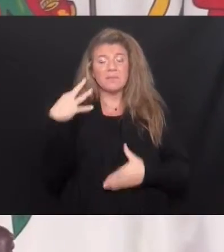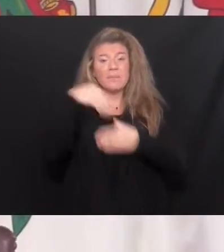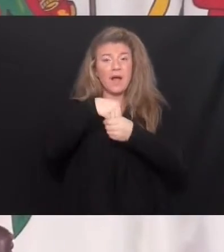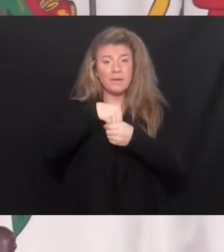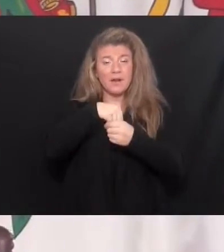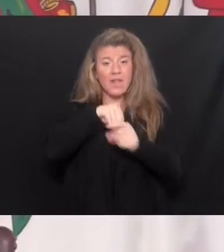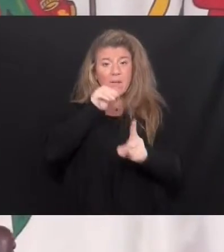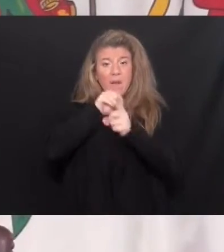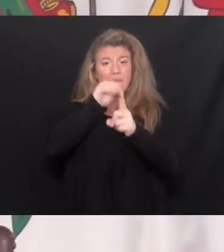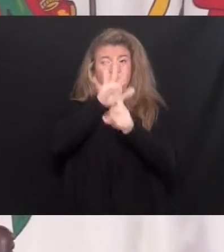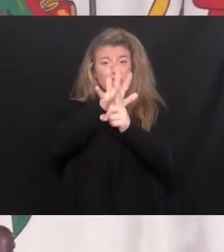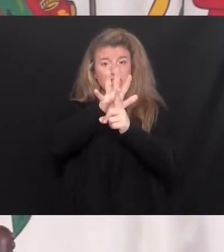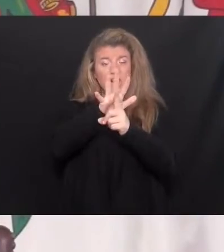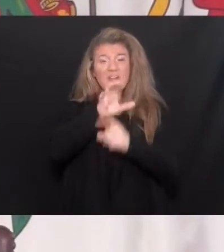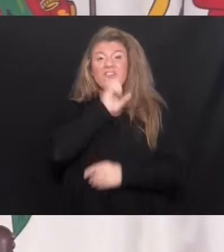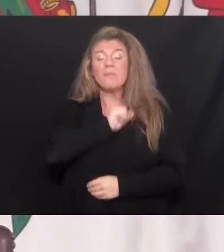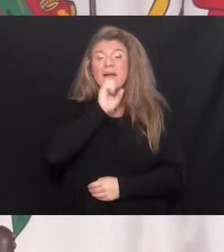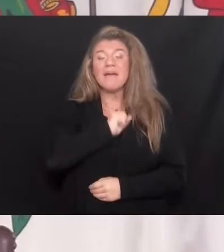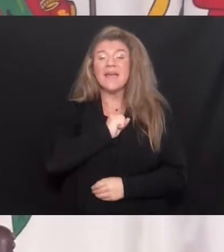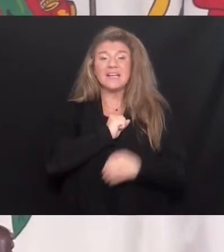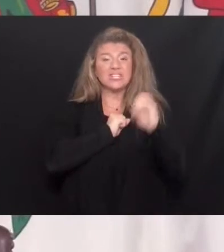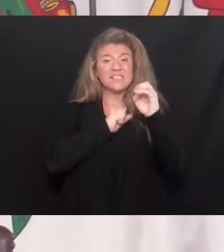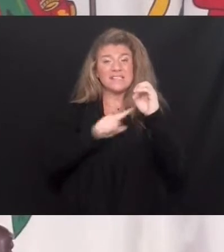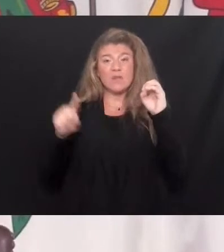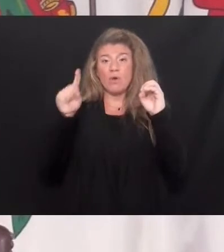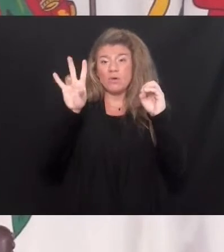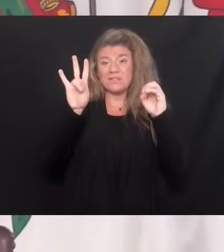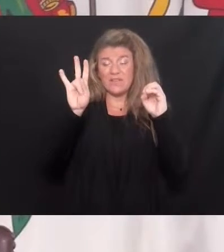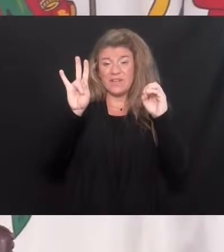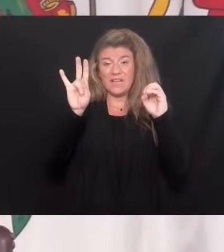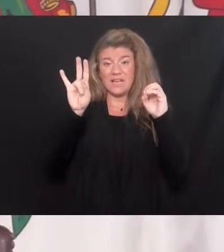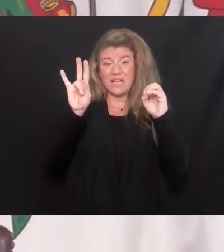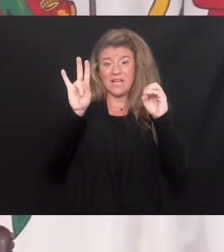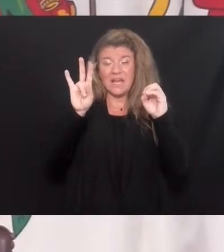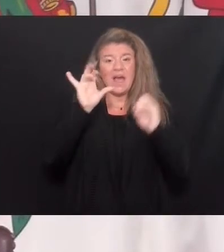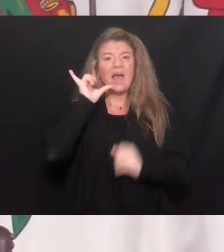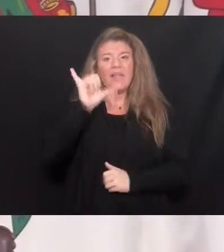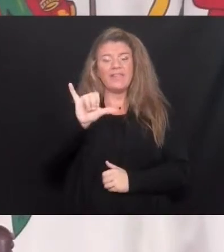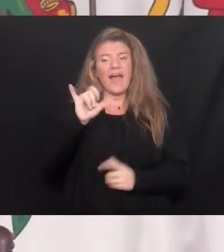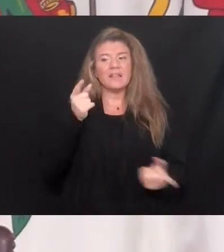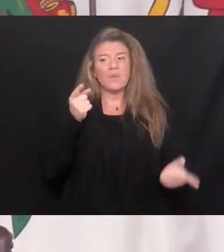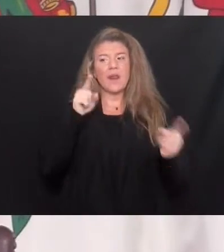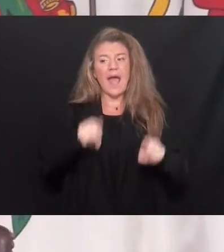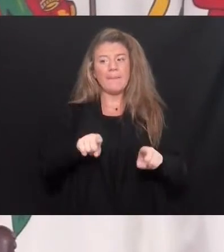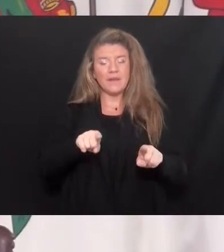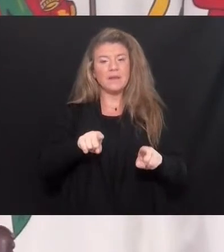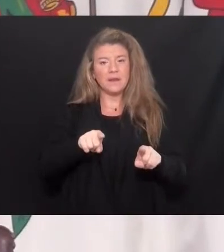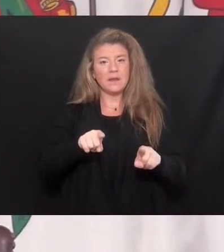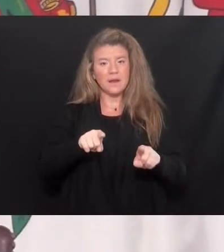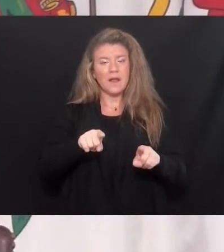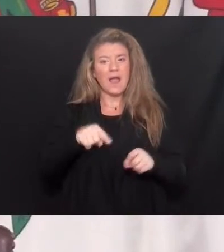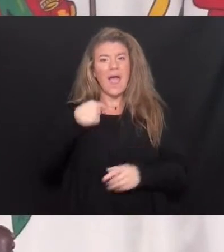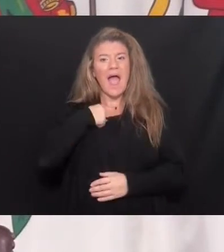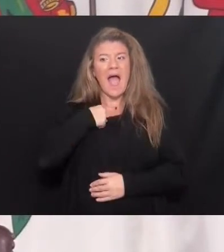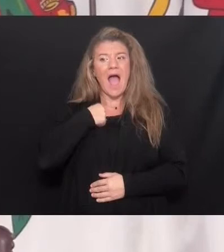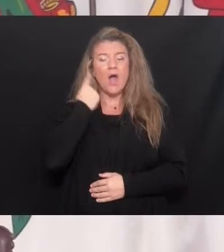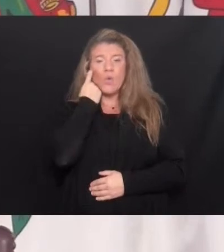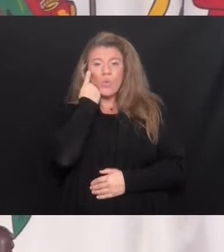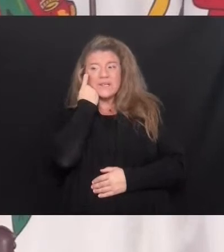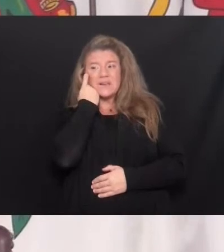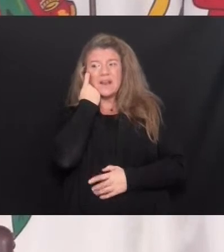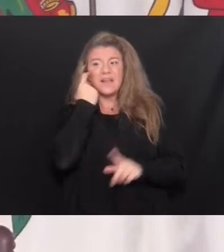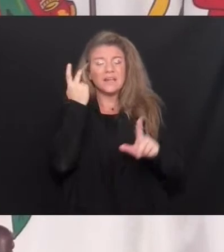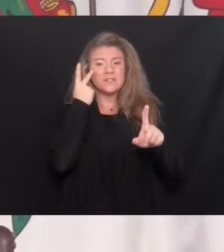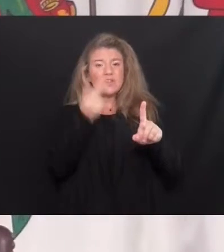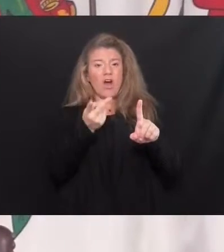populations and from age 0 to 17 is what came across. That you know, I just got a glimpse of it